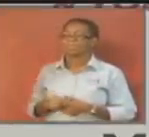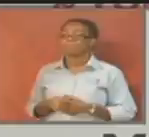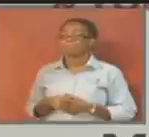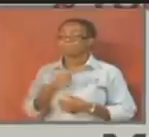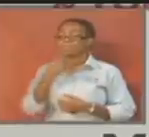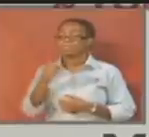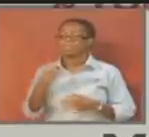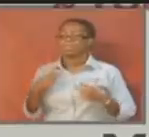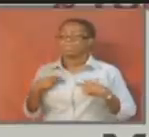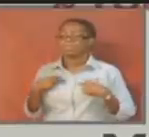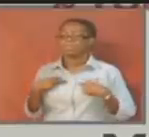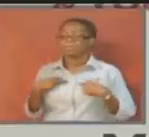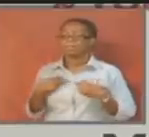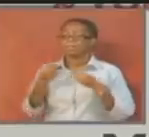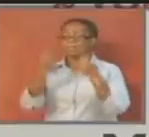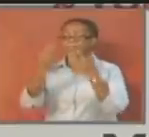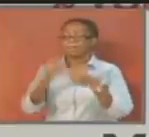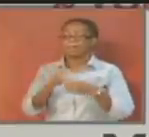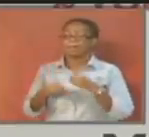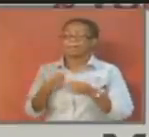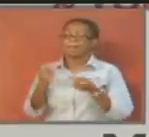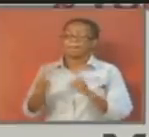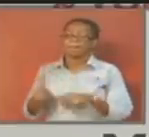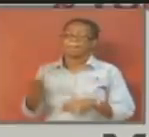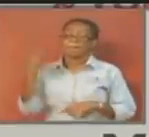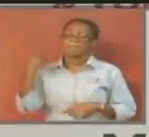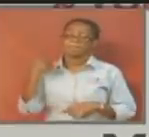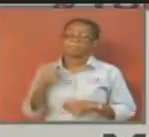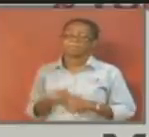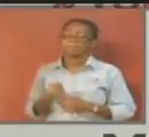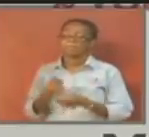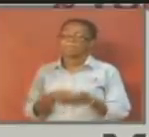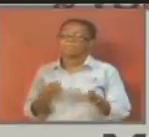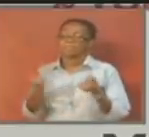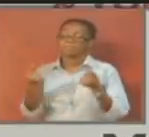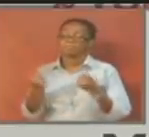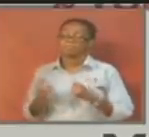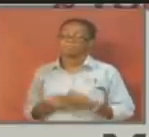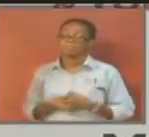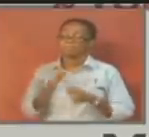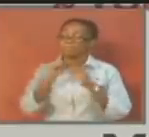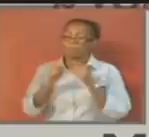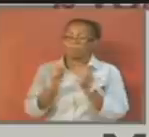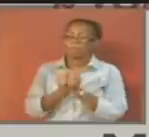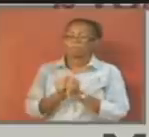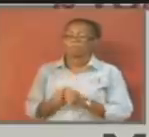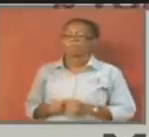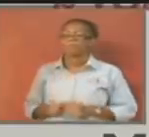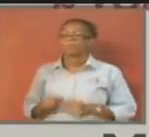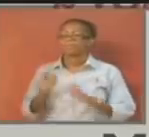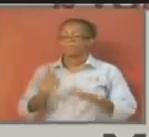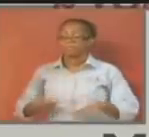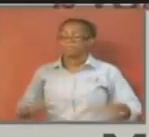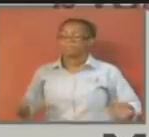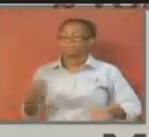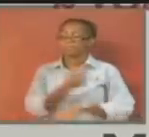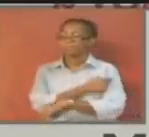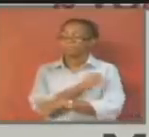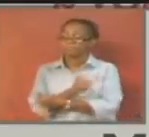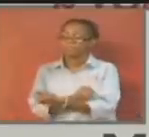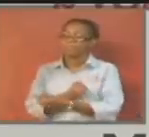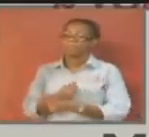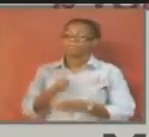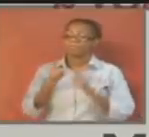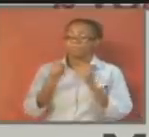that in the past. And what we do is we liaise with the respective ERHA, the Children's Authority if necessary, as well as